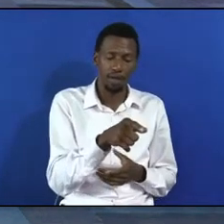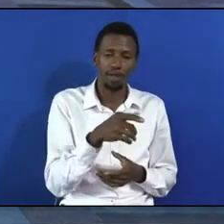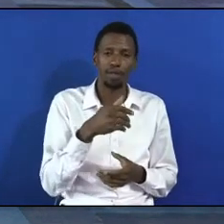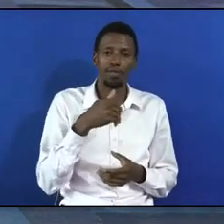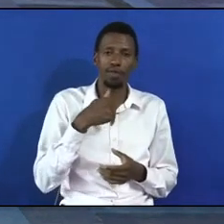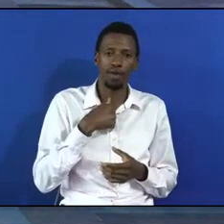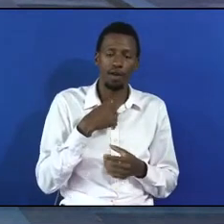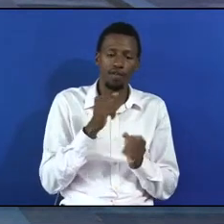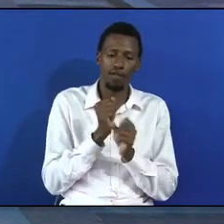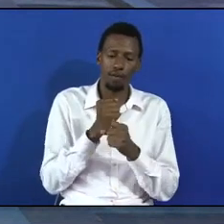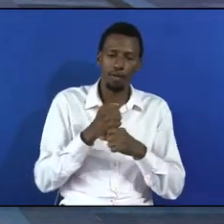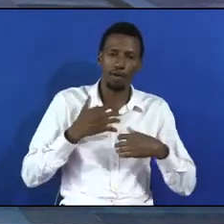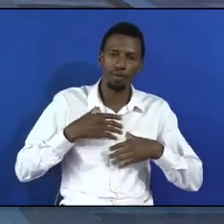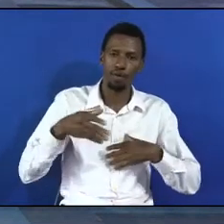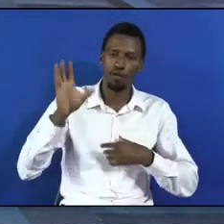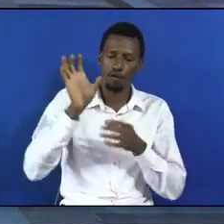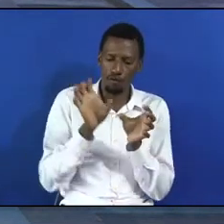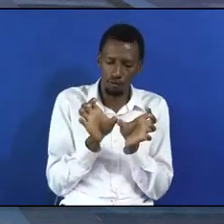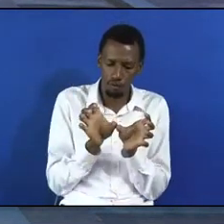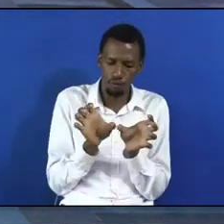people to be divided.